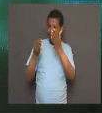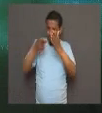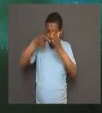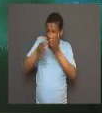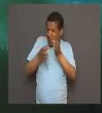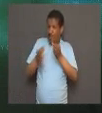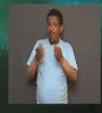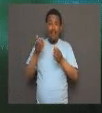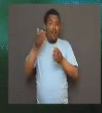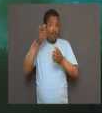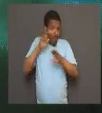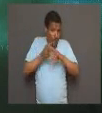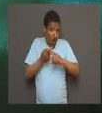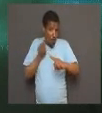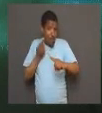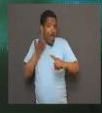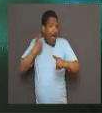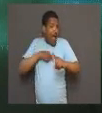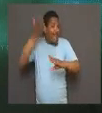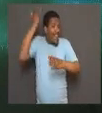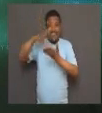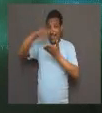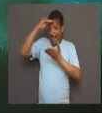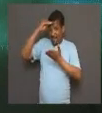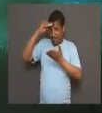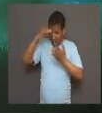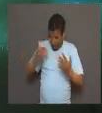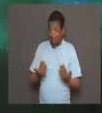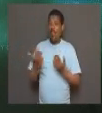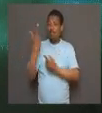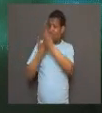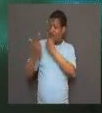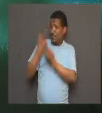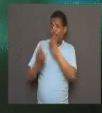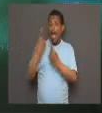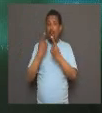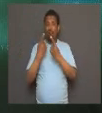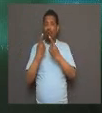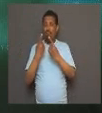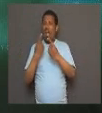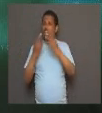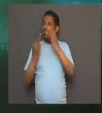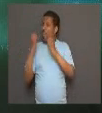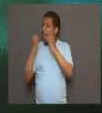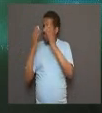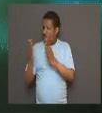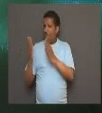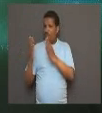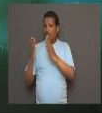last lesson. Let us discuss the relative merits